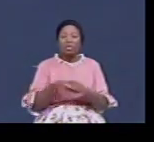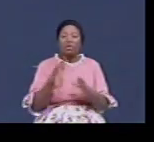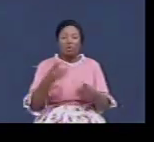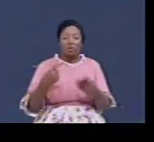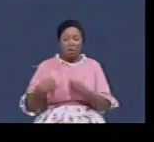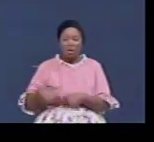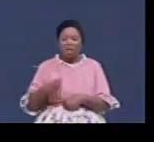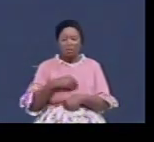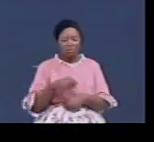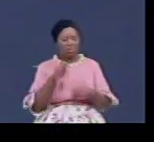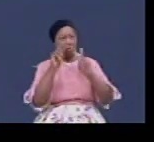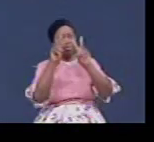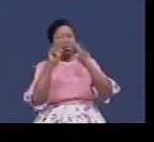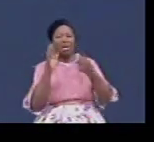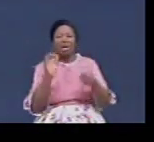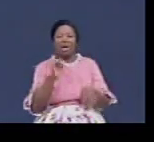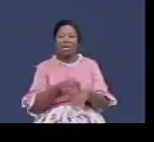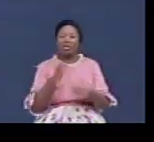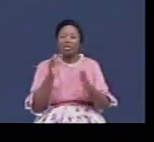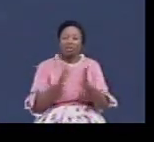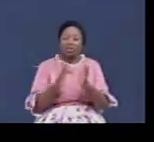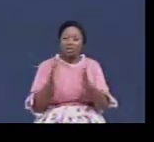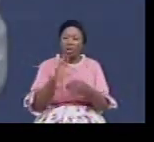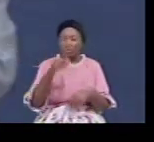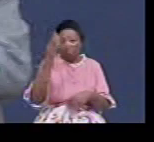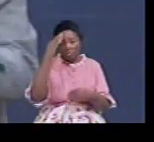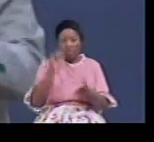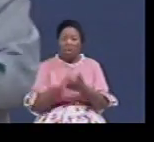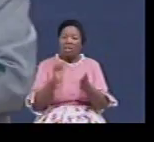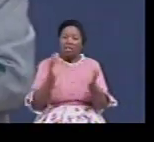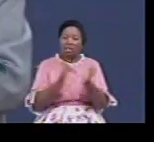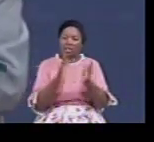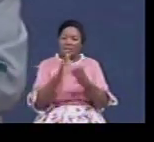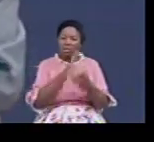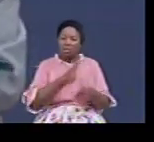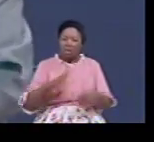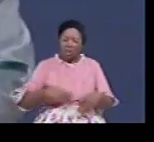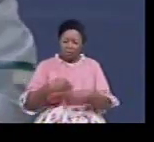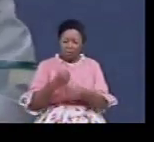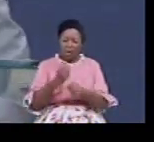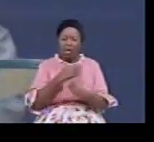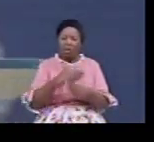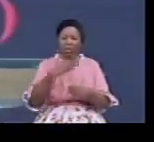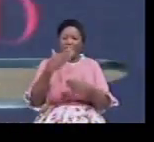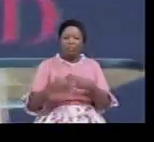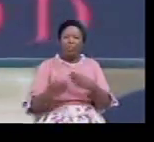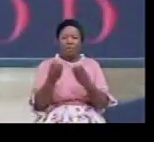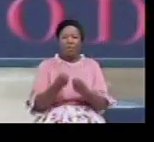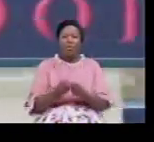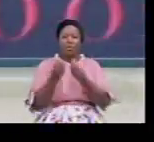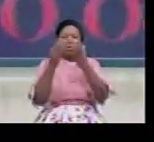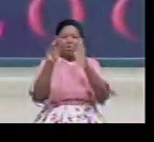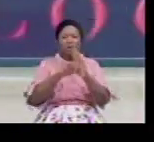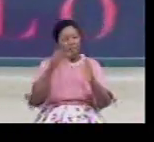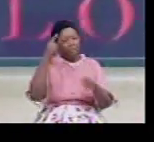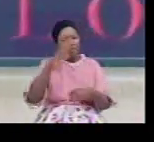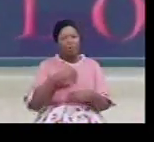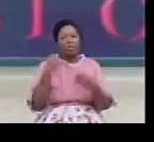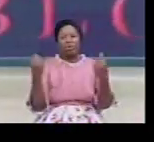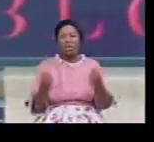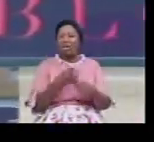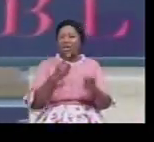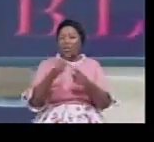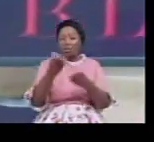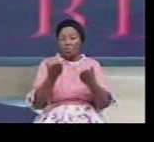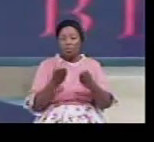at Jesus and you know he made a complete atonement for your sin, and you want to